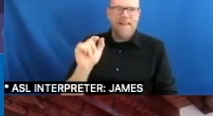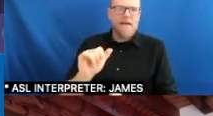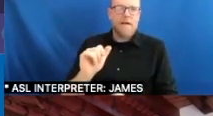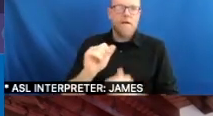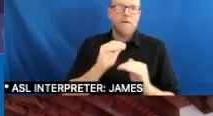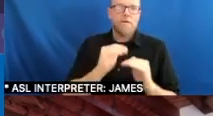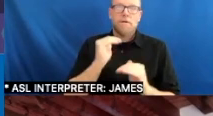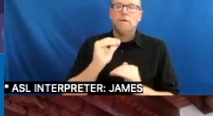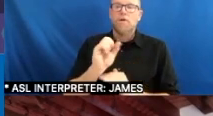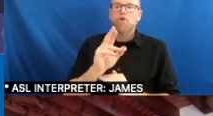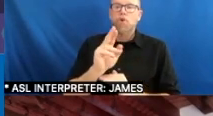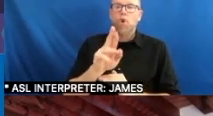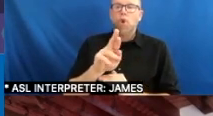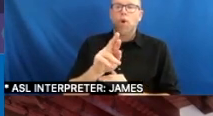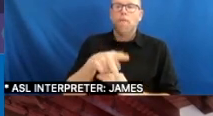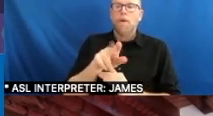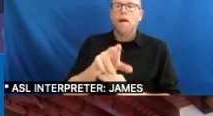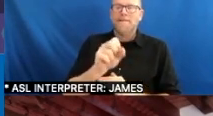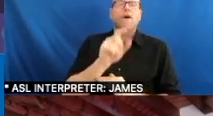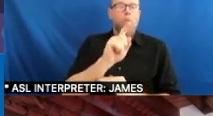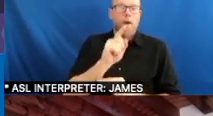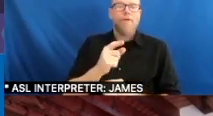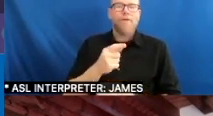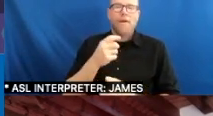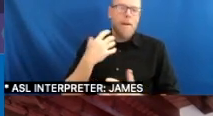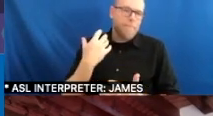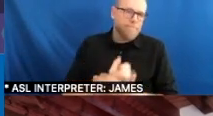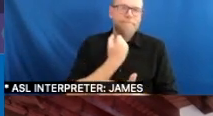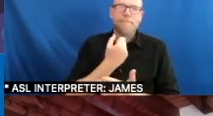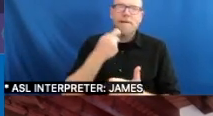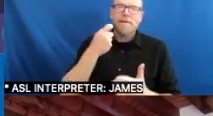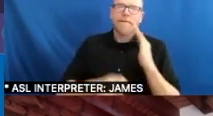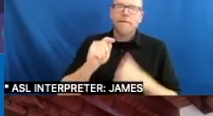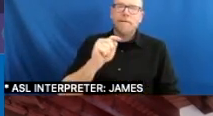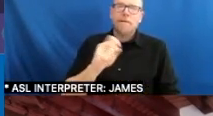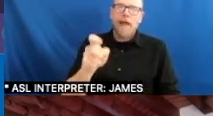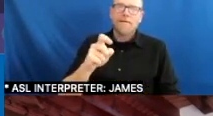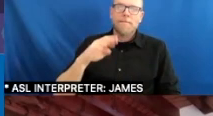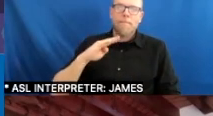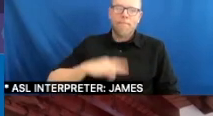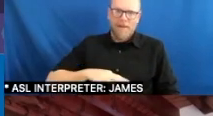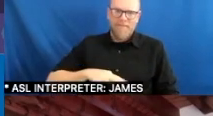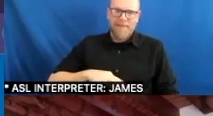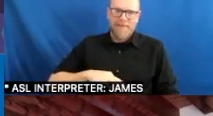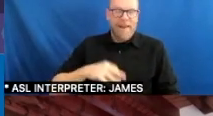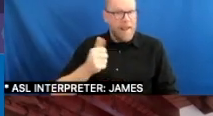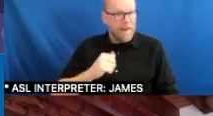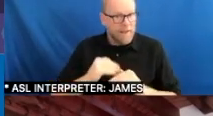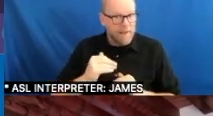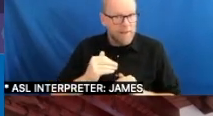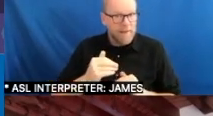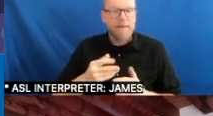is where you can get that tax benefit. So any surplus, so that net income after